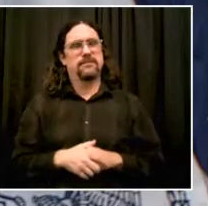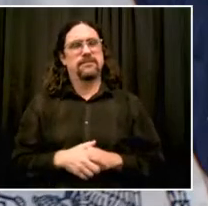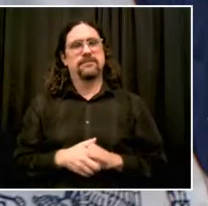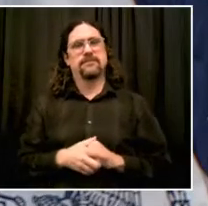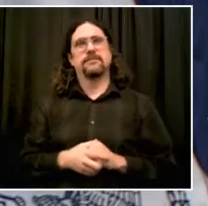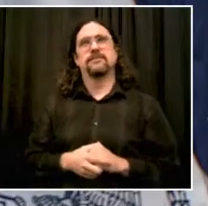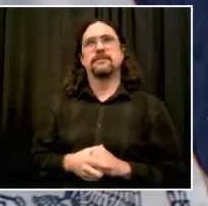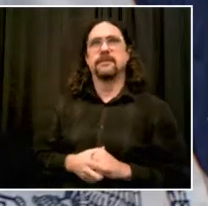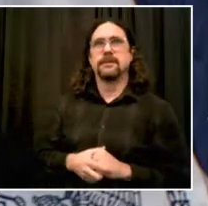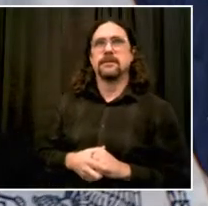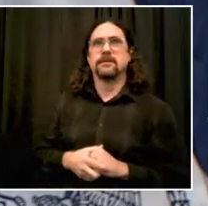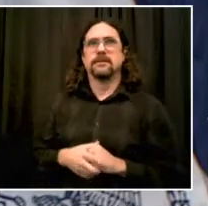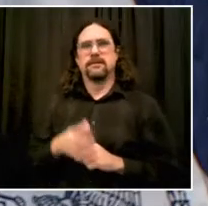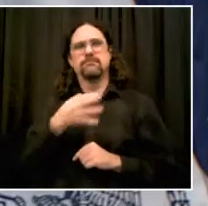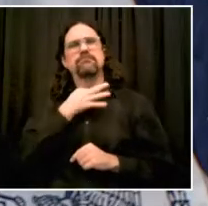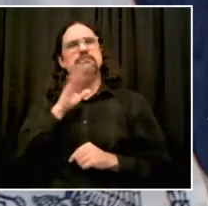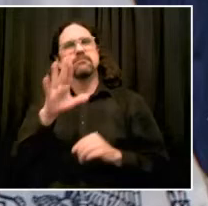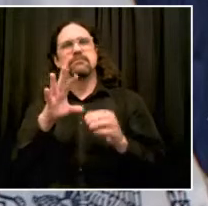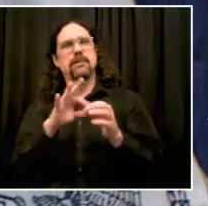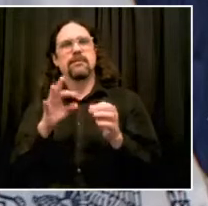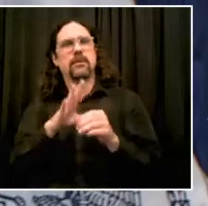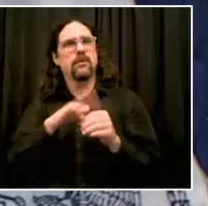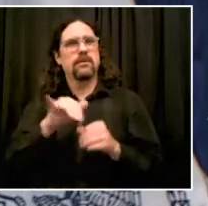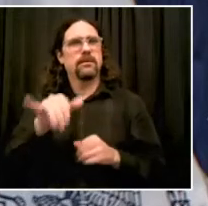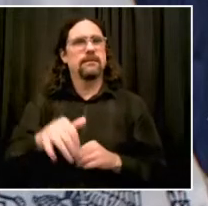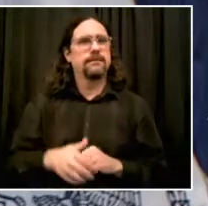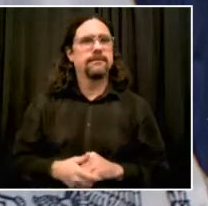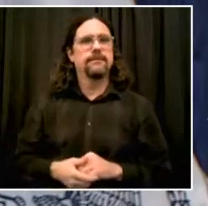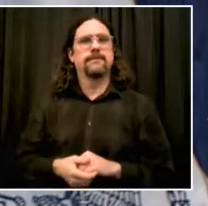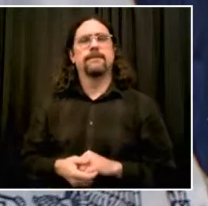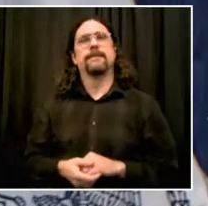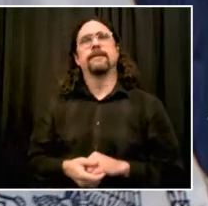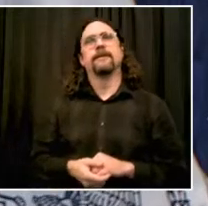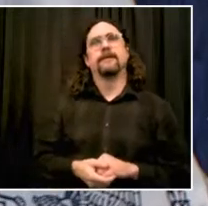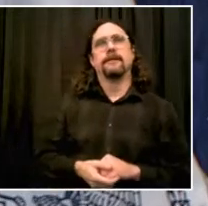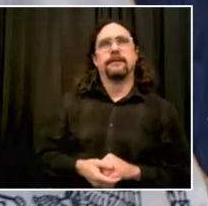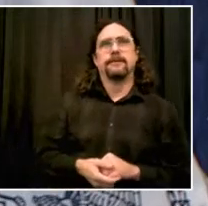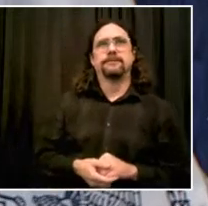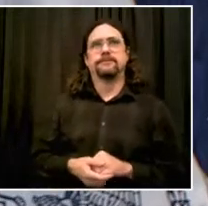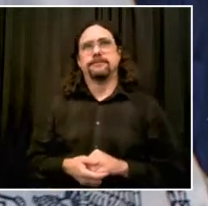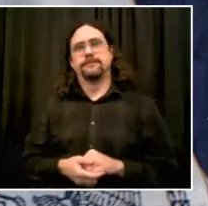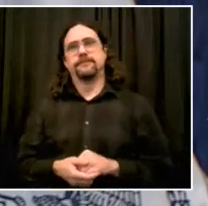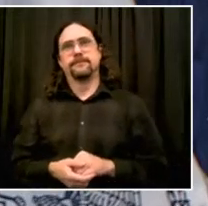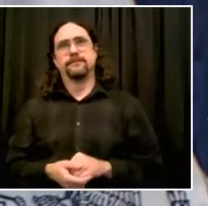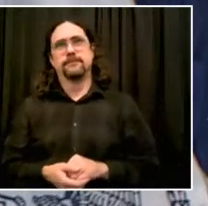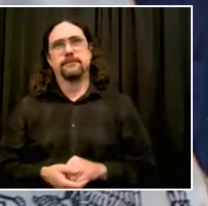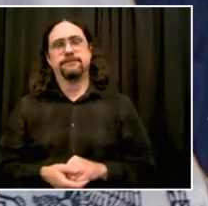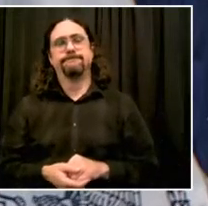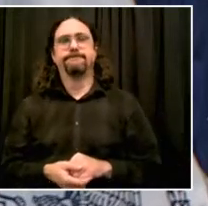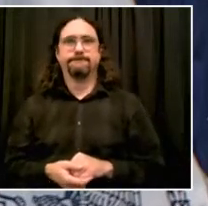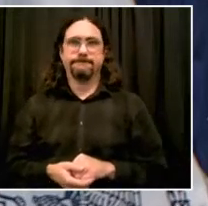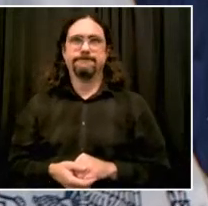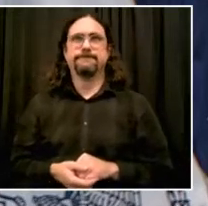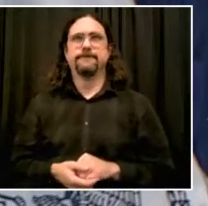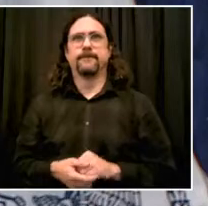things. It's a very decentralized movement. I don't know everything that each leader and each local chapter has